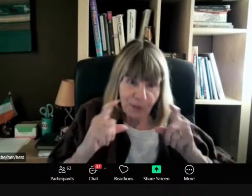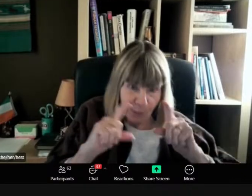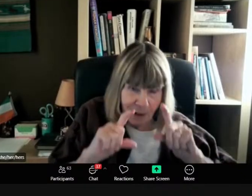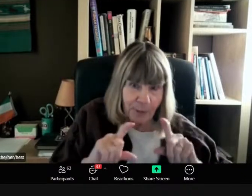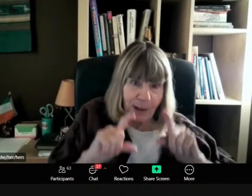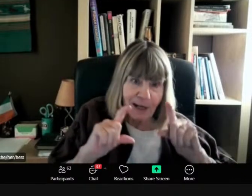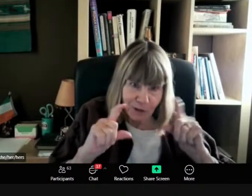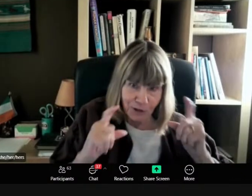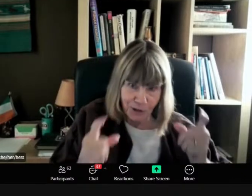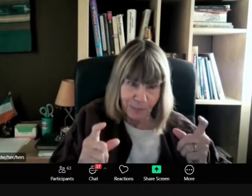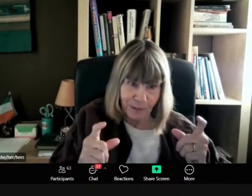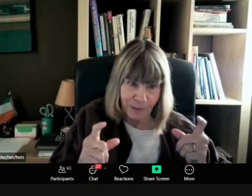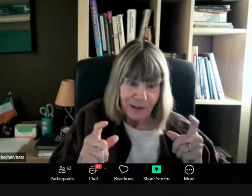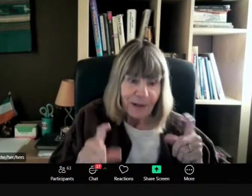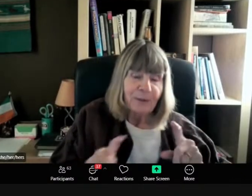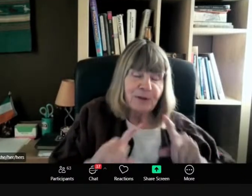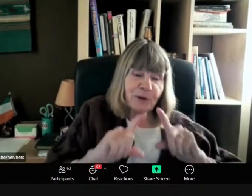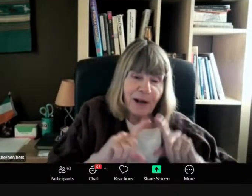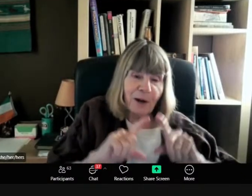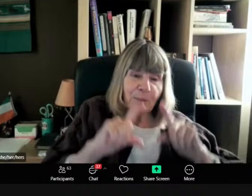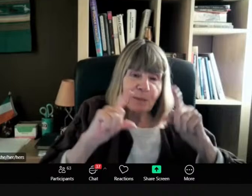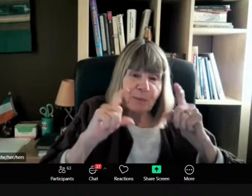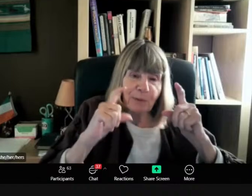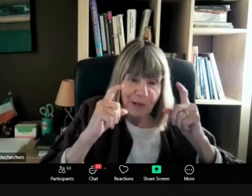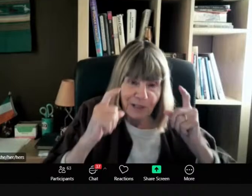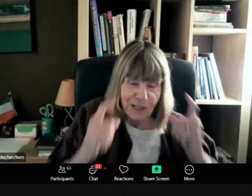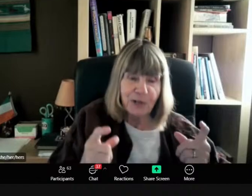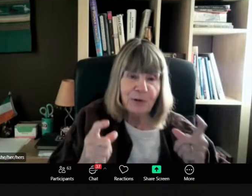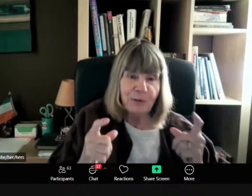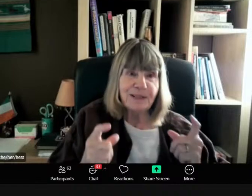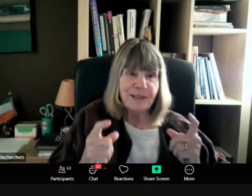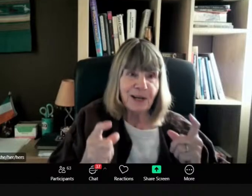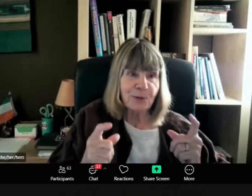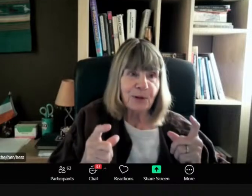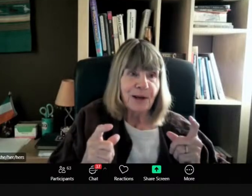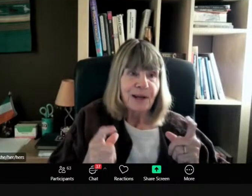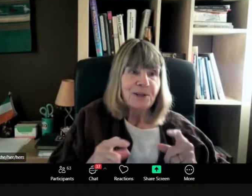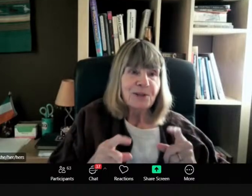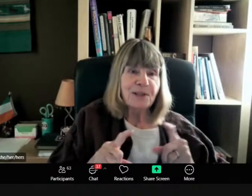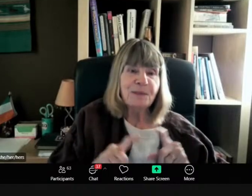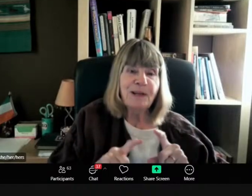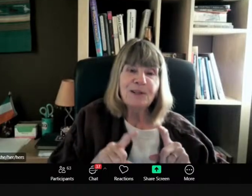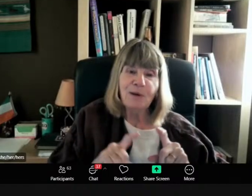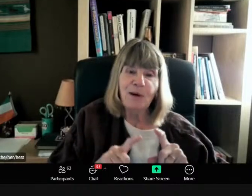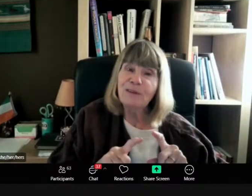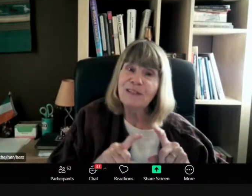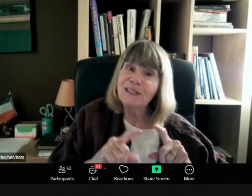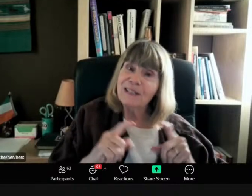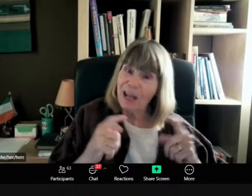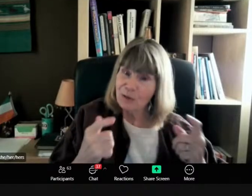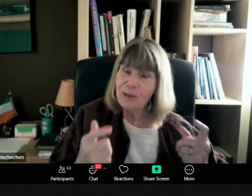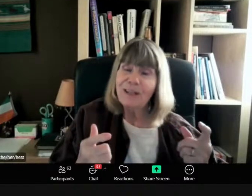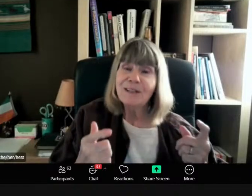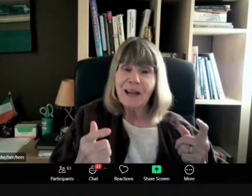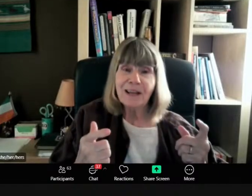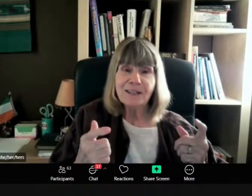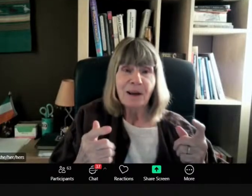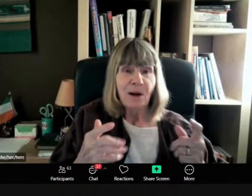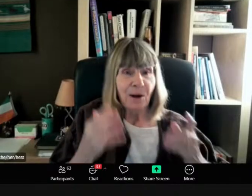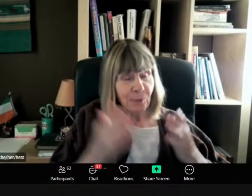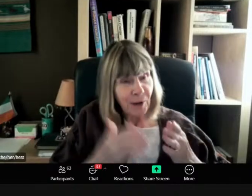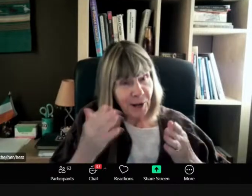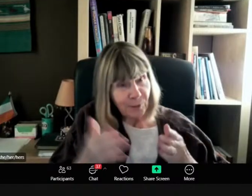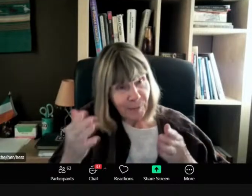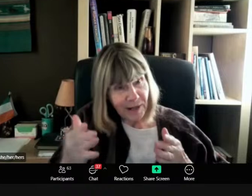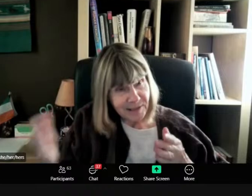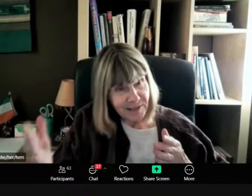instance. So if you're in a relationship, we try to help people continue to be sexual. So this means often scheduling sex